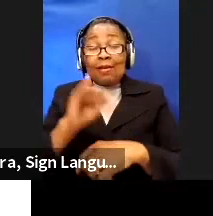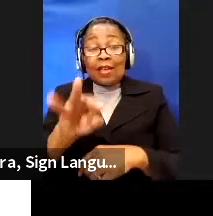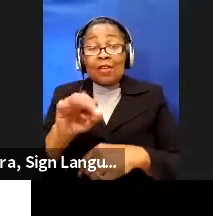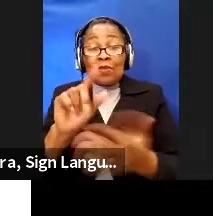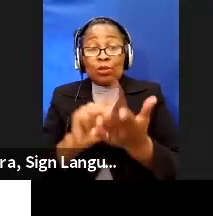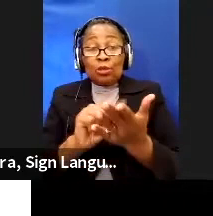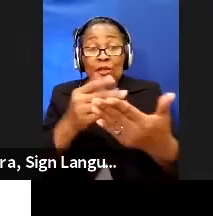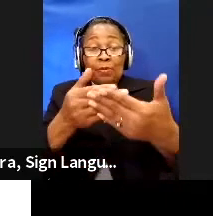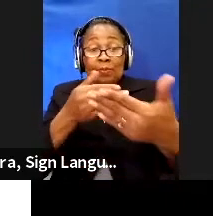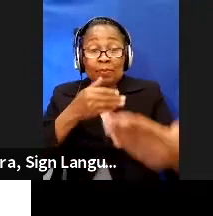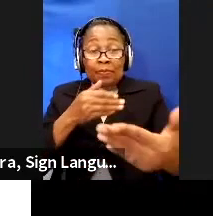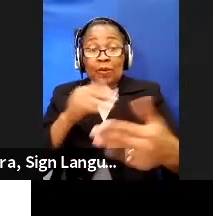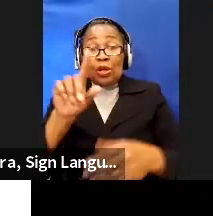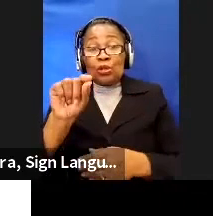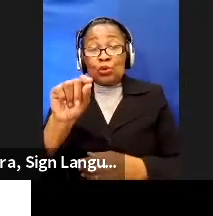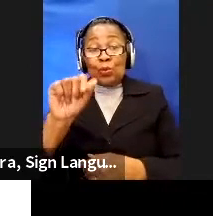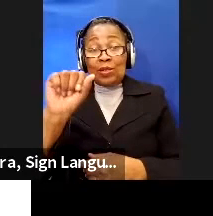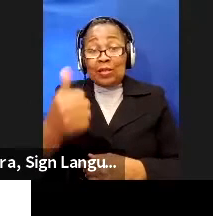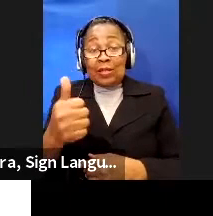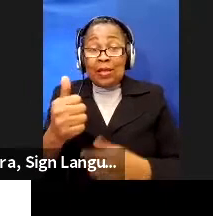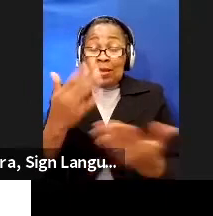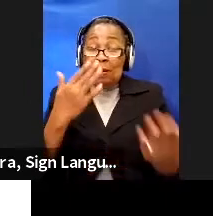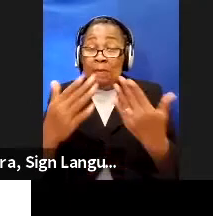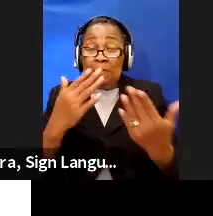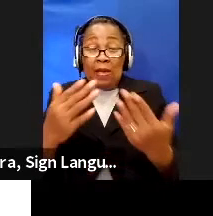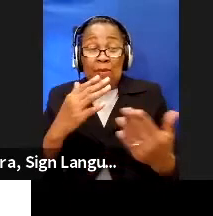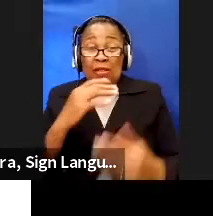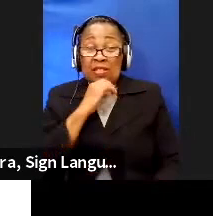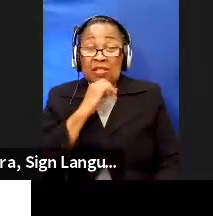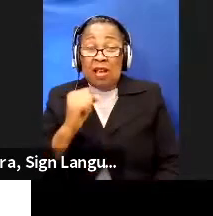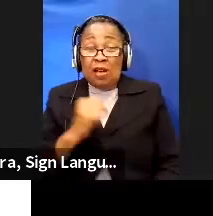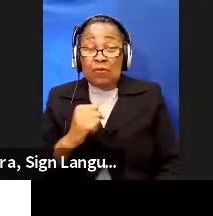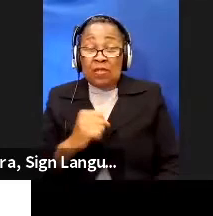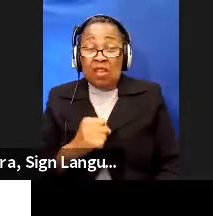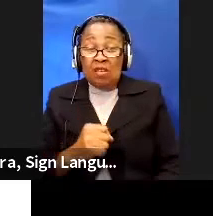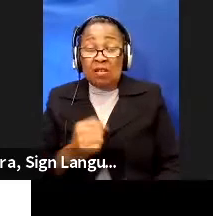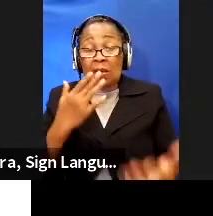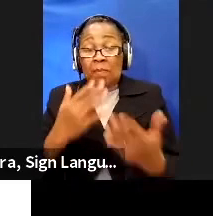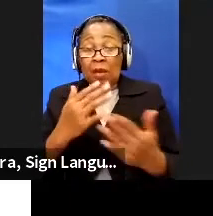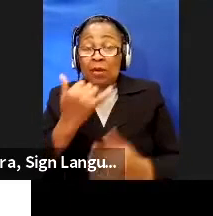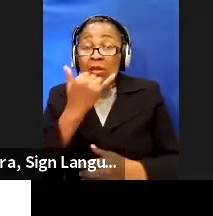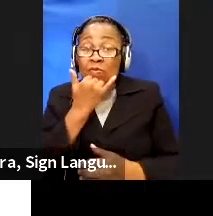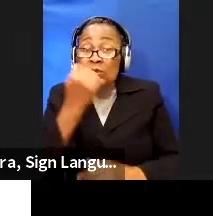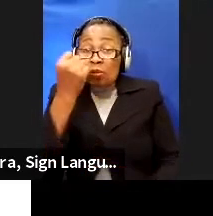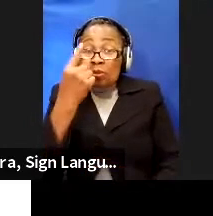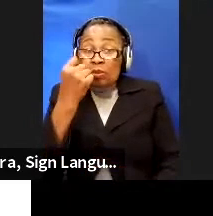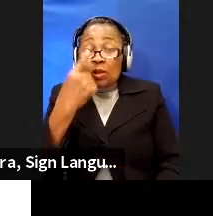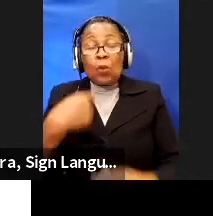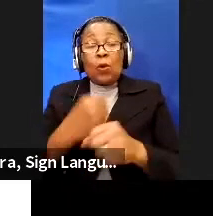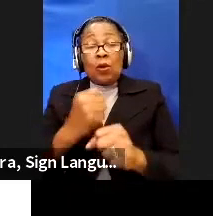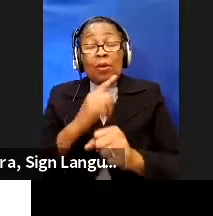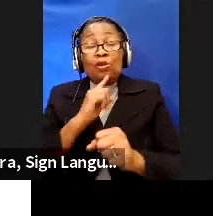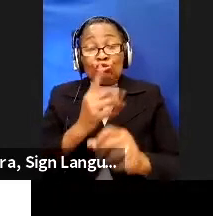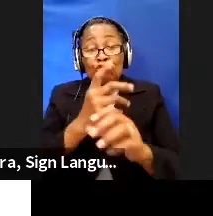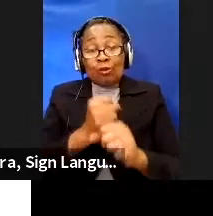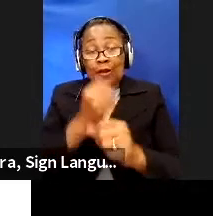to 2010 may very well be out of date and may mislead you. You want to make sure you get information from